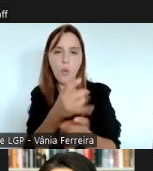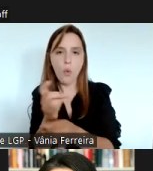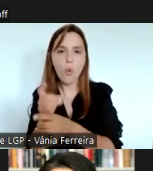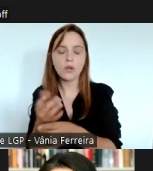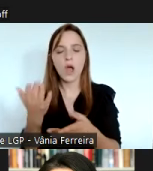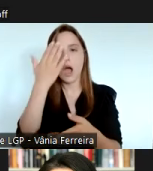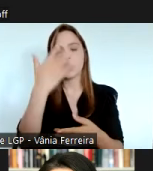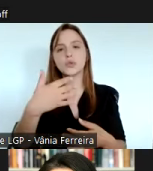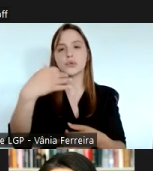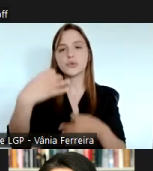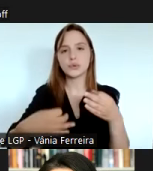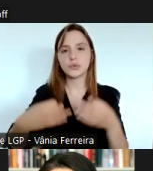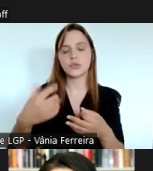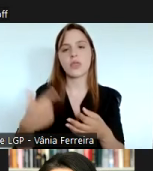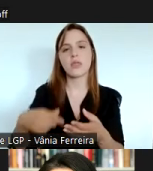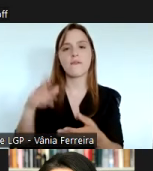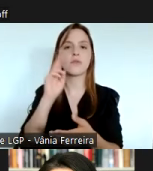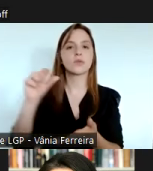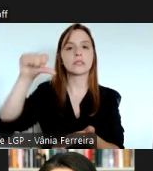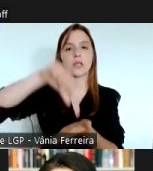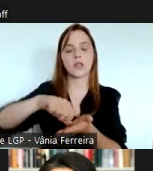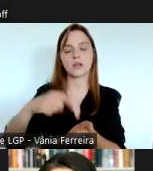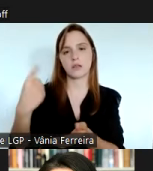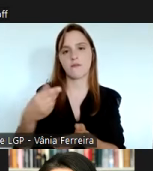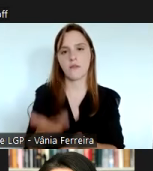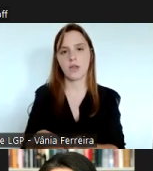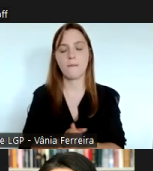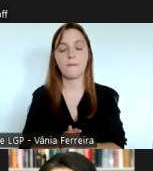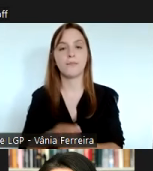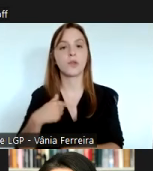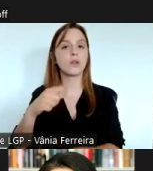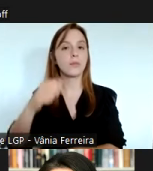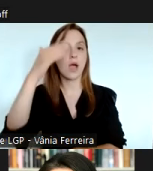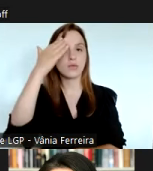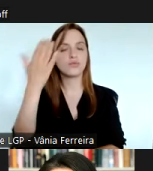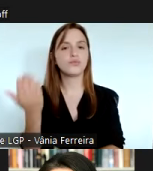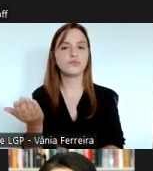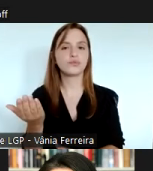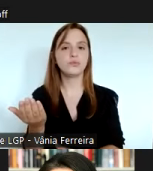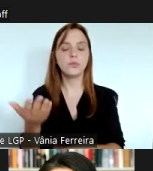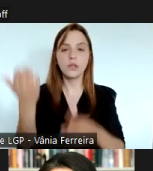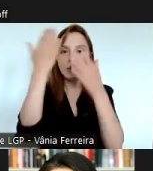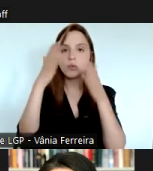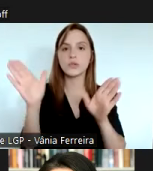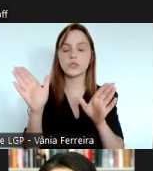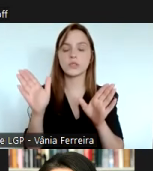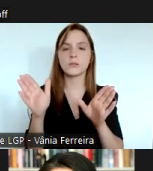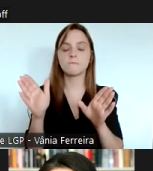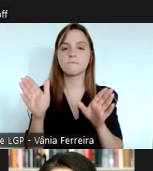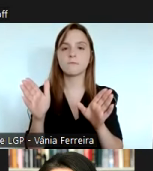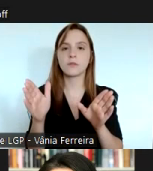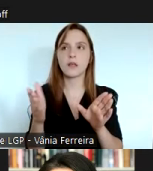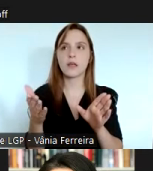truth must be central values among them. I also think that a democracy cherishes